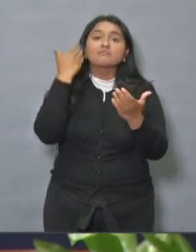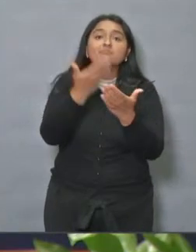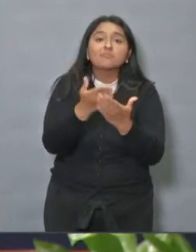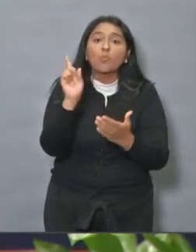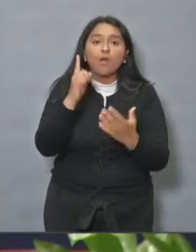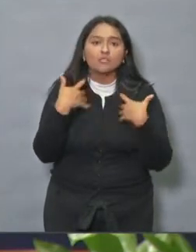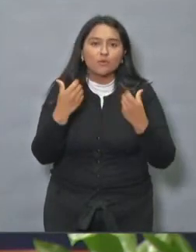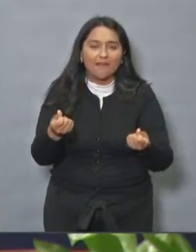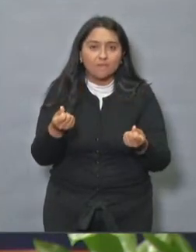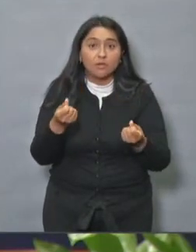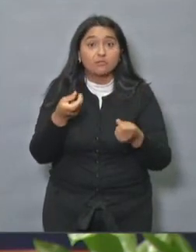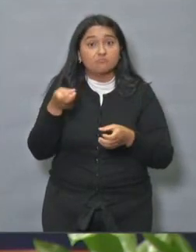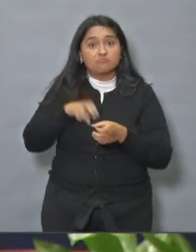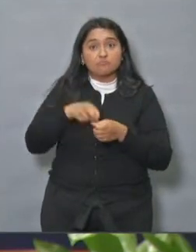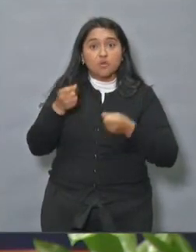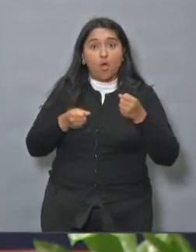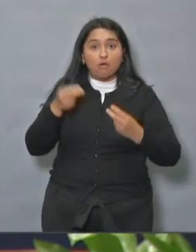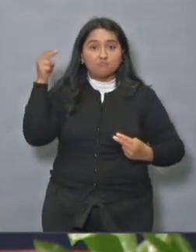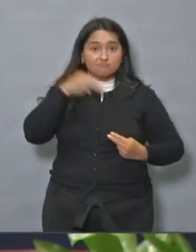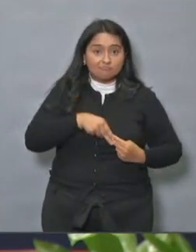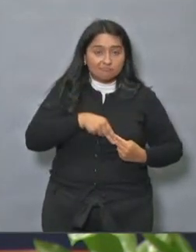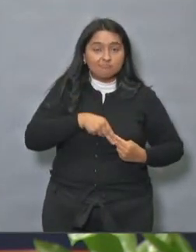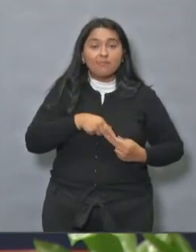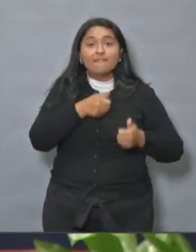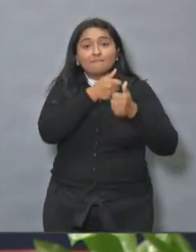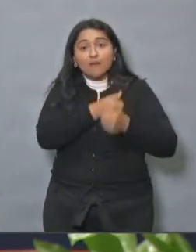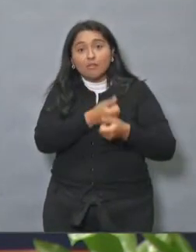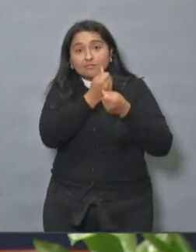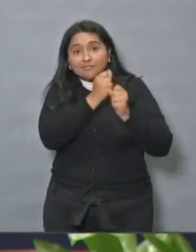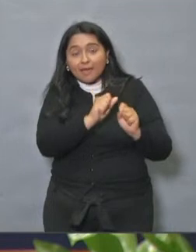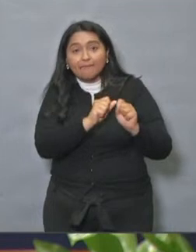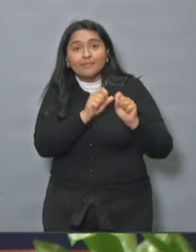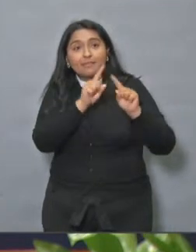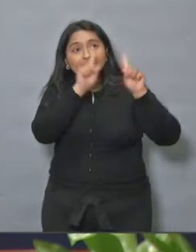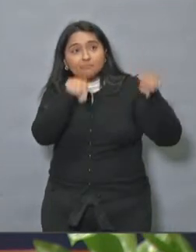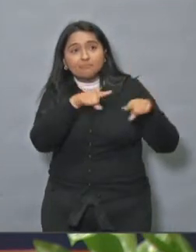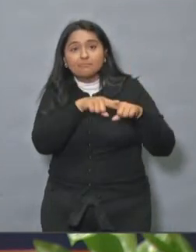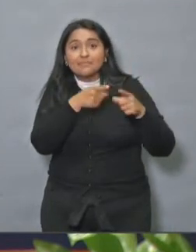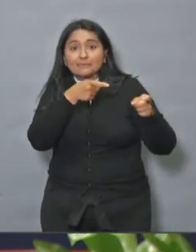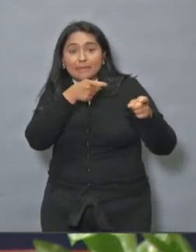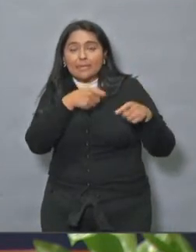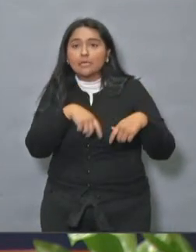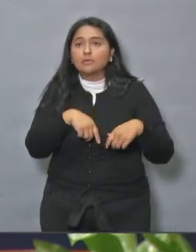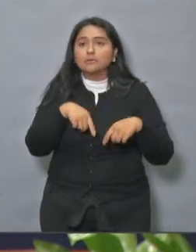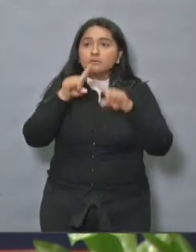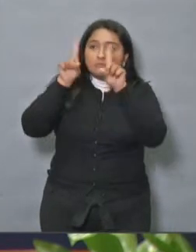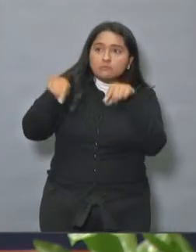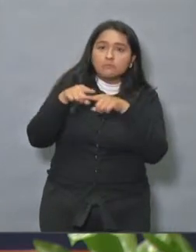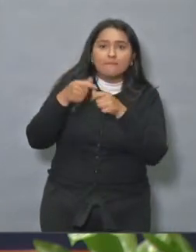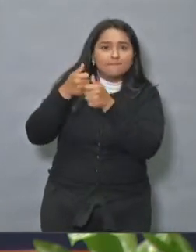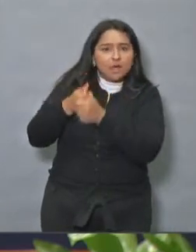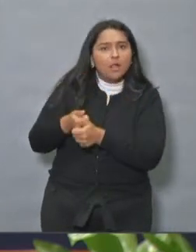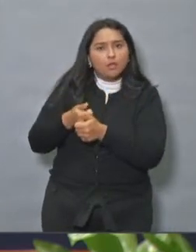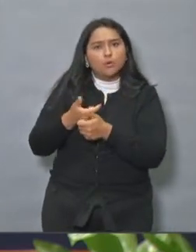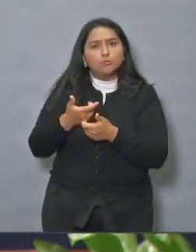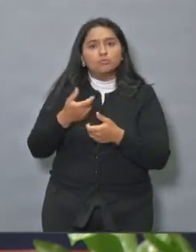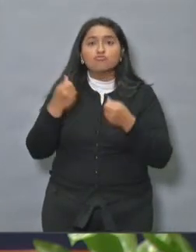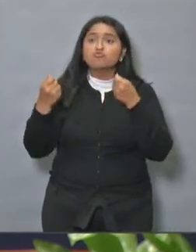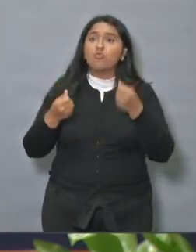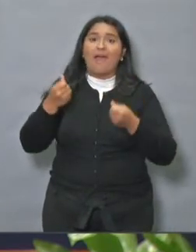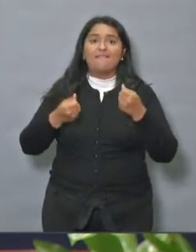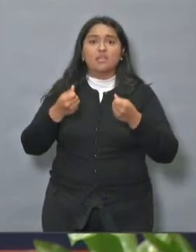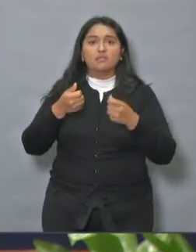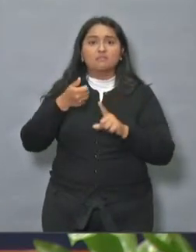put on our seatbelts, we follow the safety rules like the speed limits and the yield signs. We do that because driving carries with it